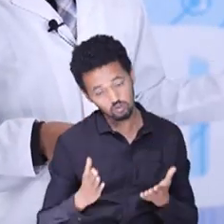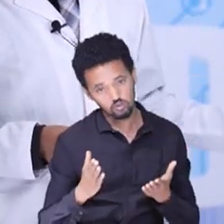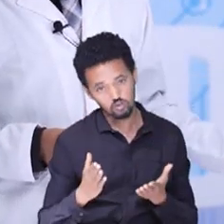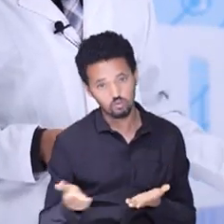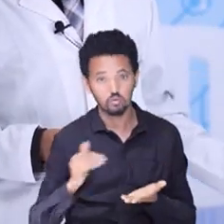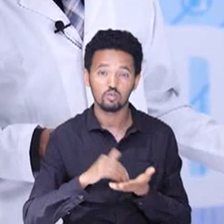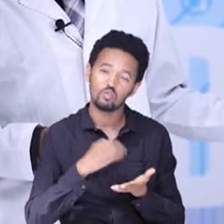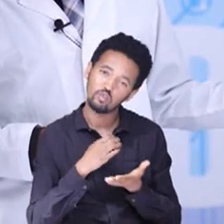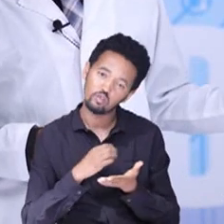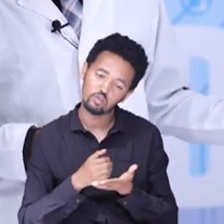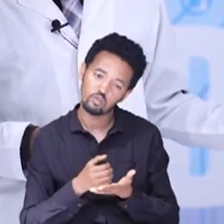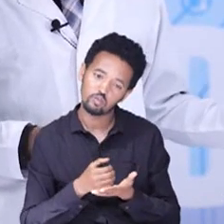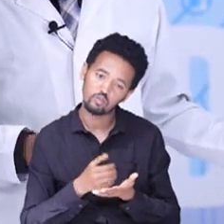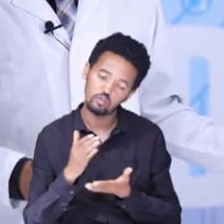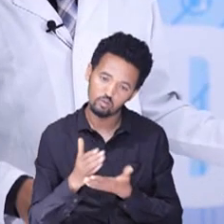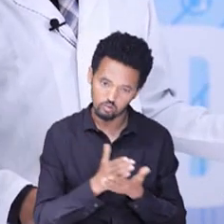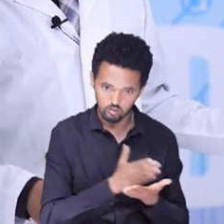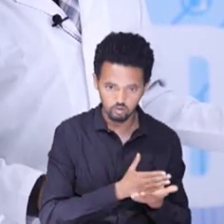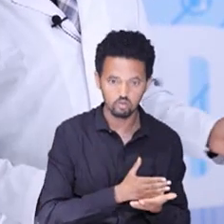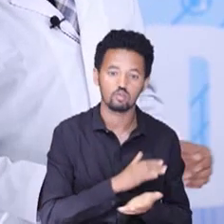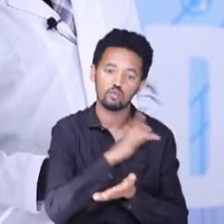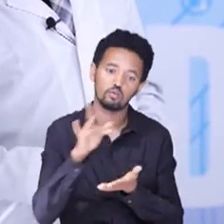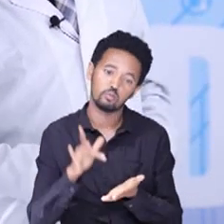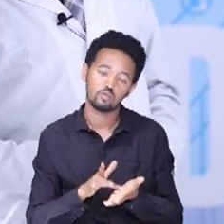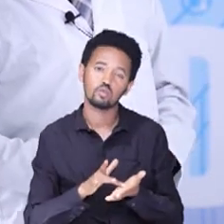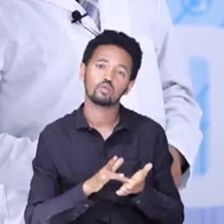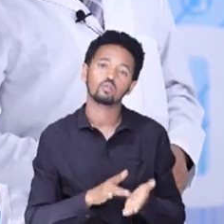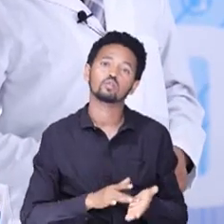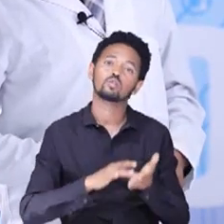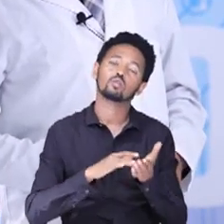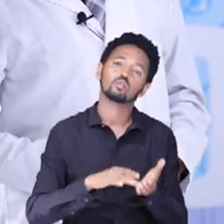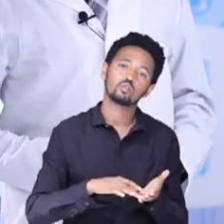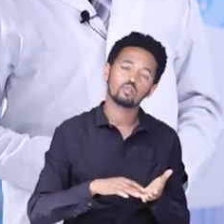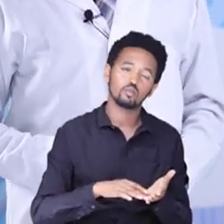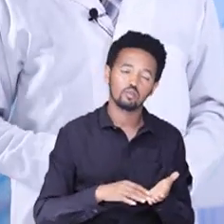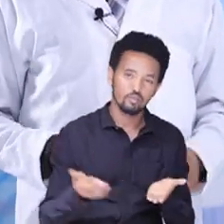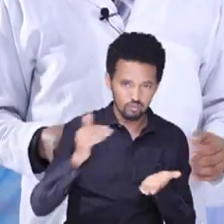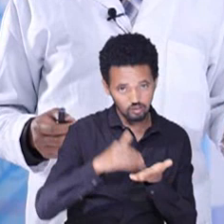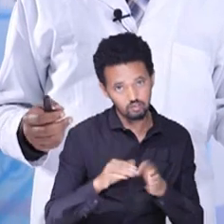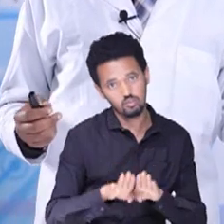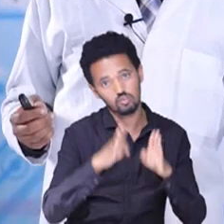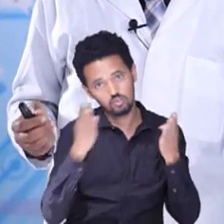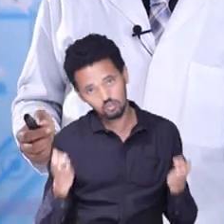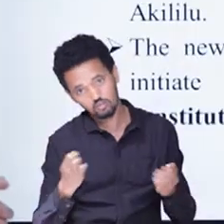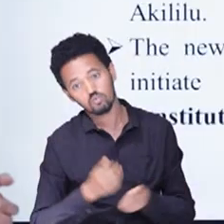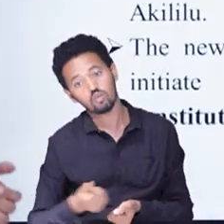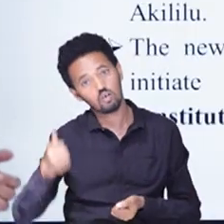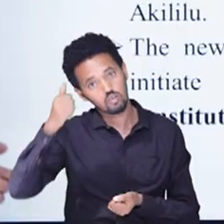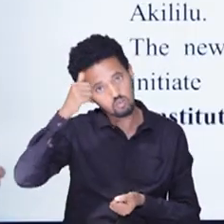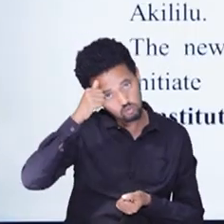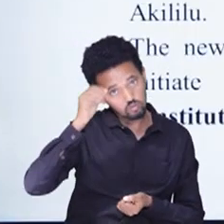the educational sector review. Then the Prime Minister Aklilu